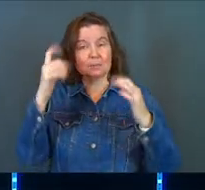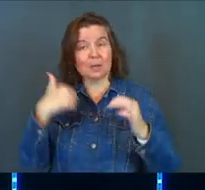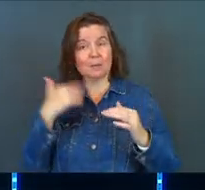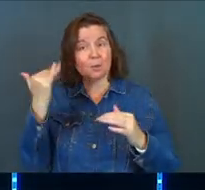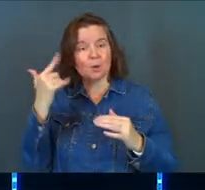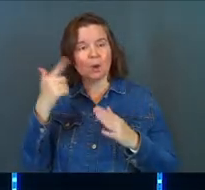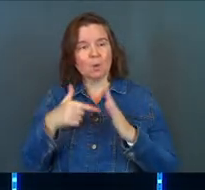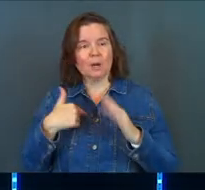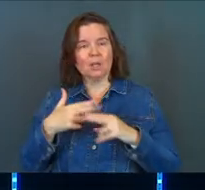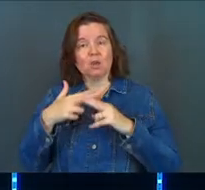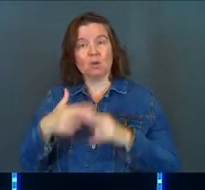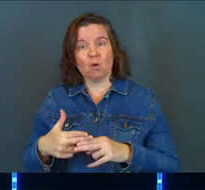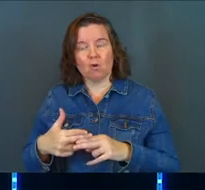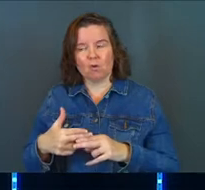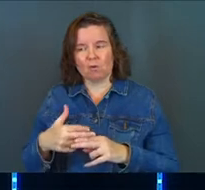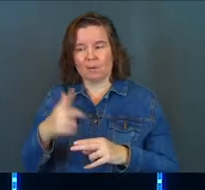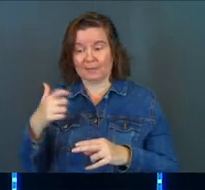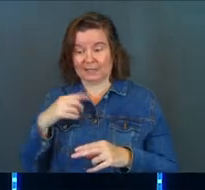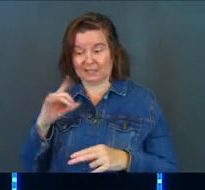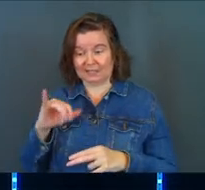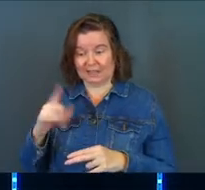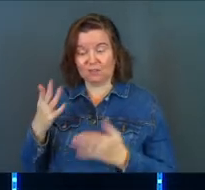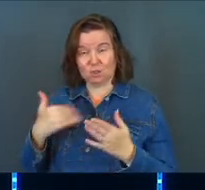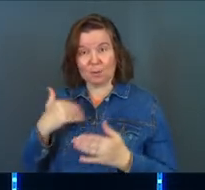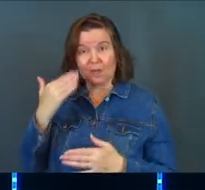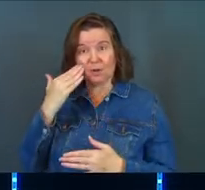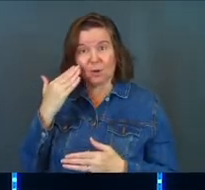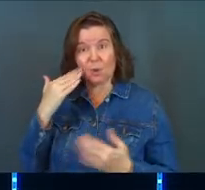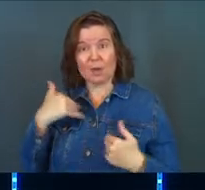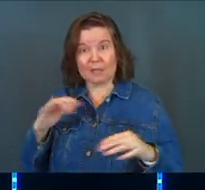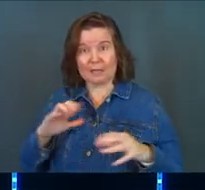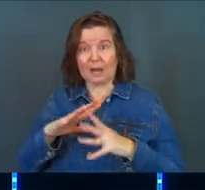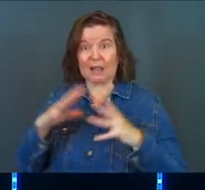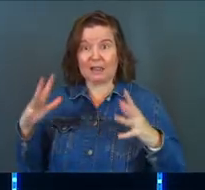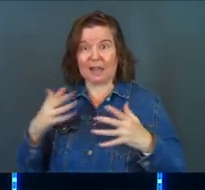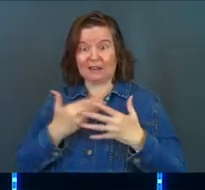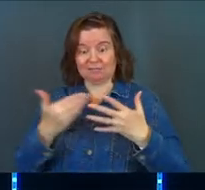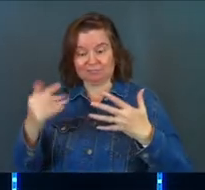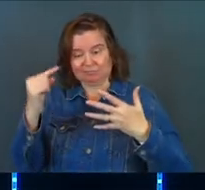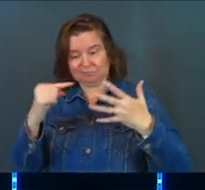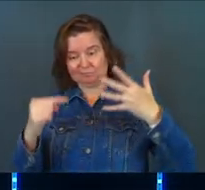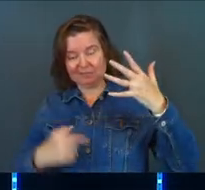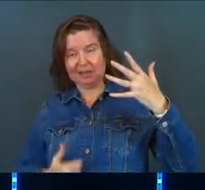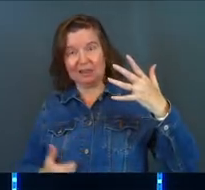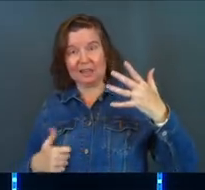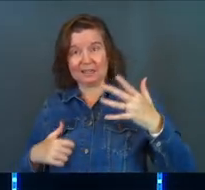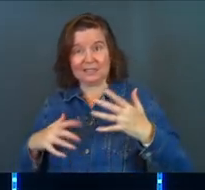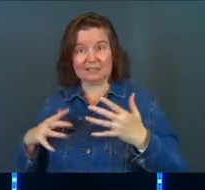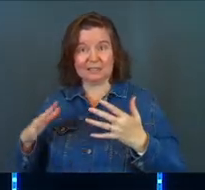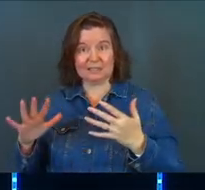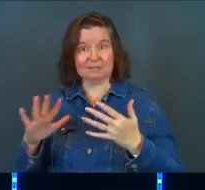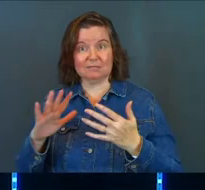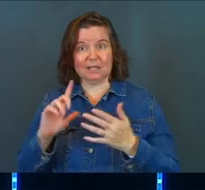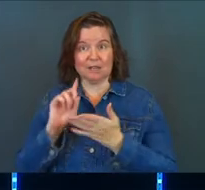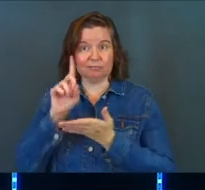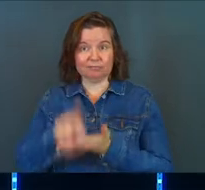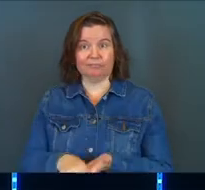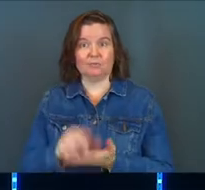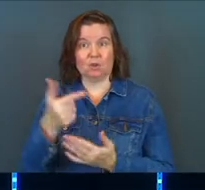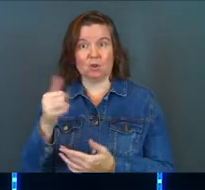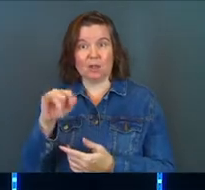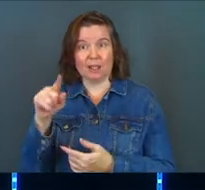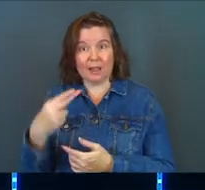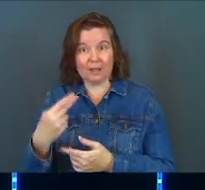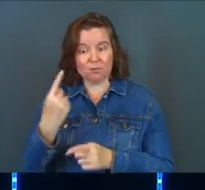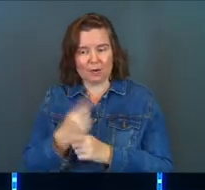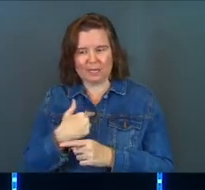surprised me of what he called out, because David, you might know, had done a whole lot of things in his life. He had defeated Goliath, right?